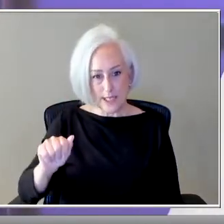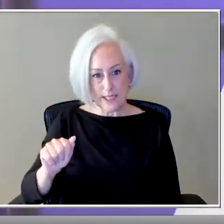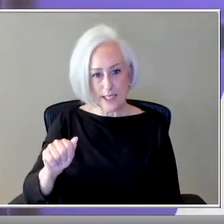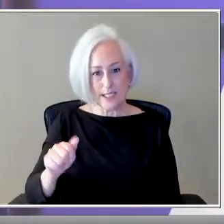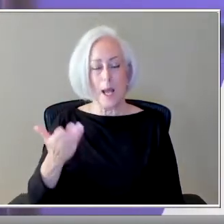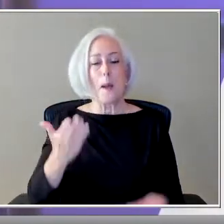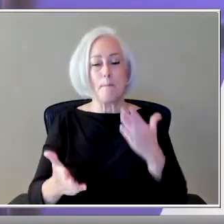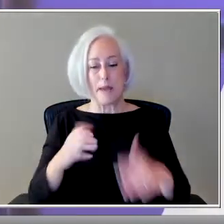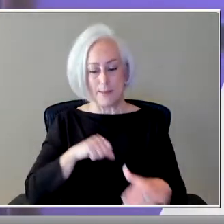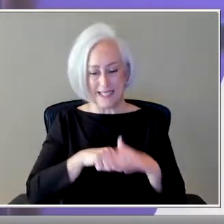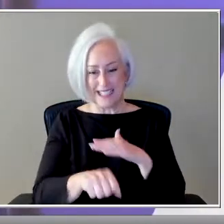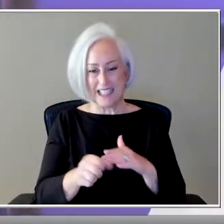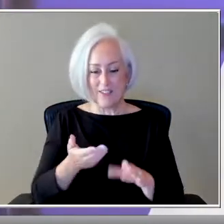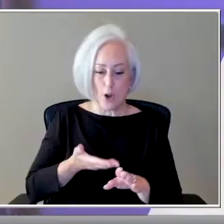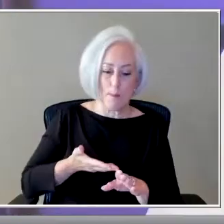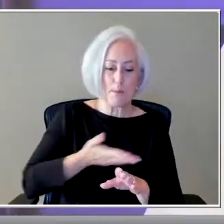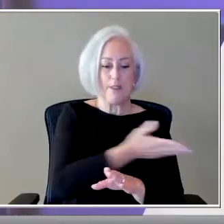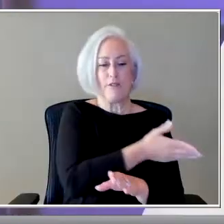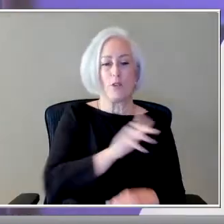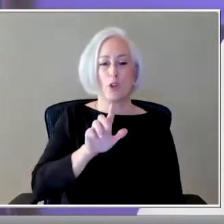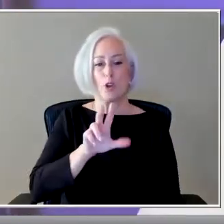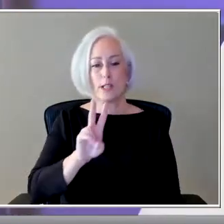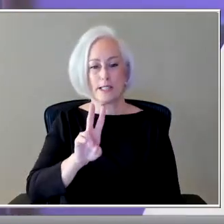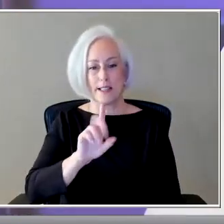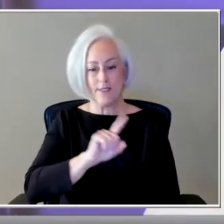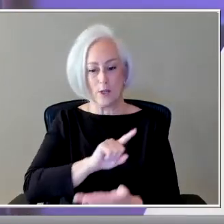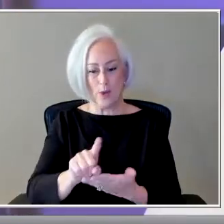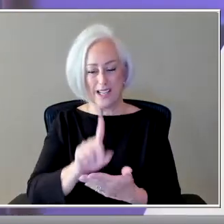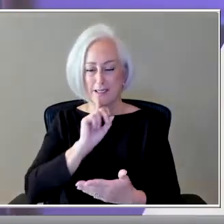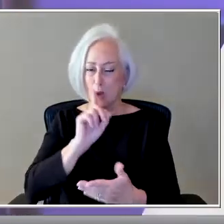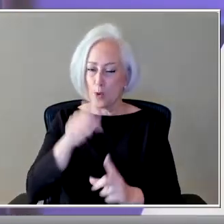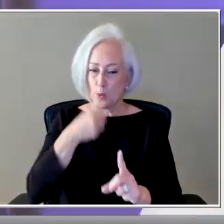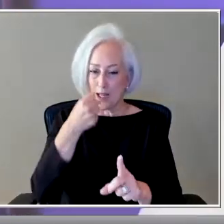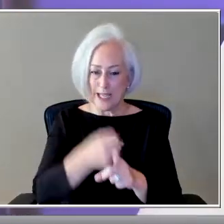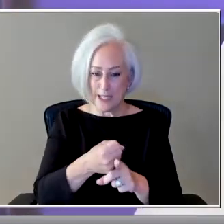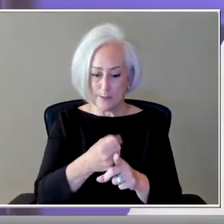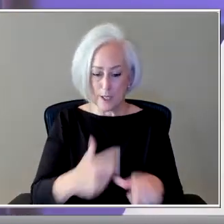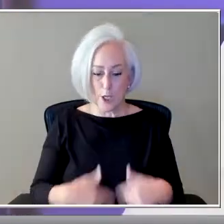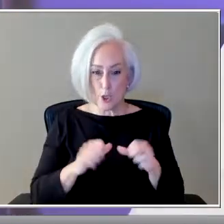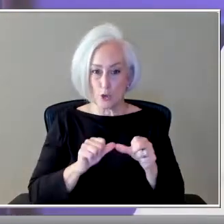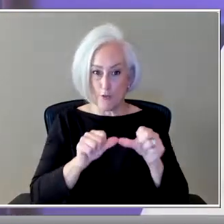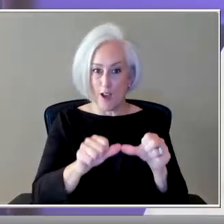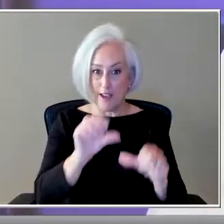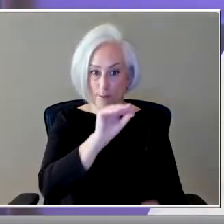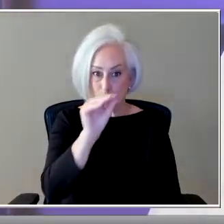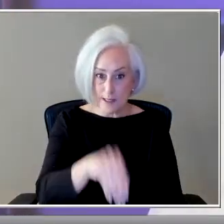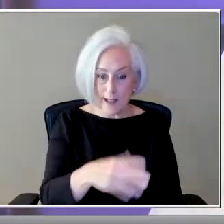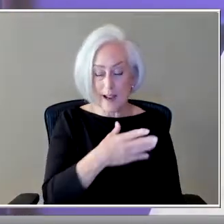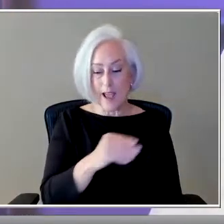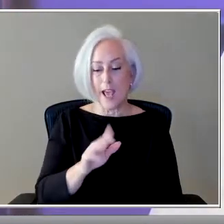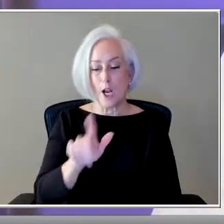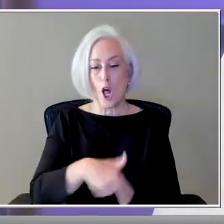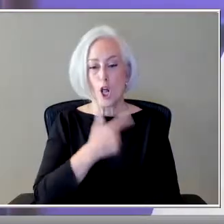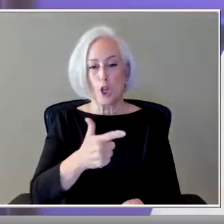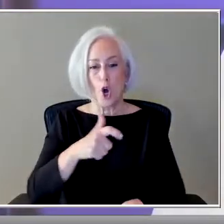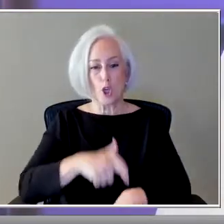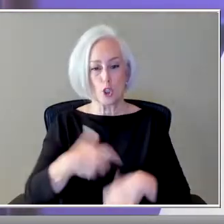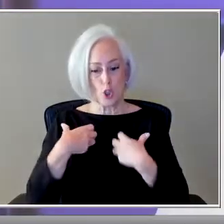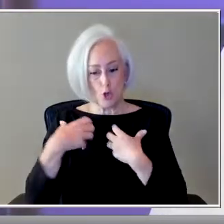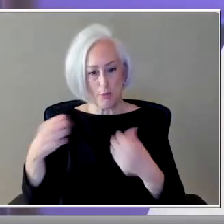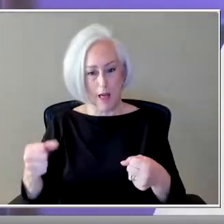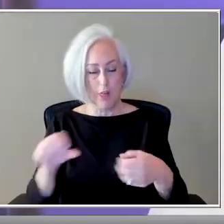which has a tremendous impact on not only survival rates for these kiddos, but their long-term health and